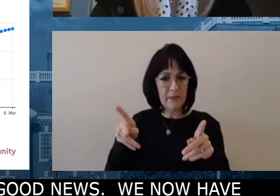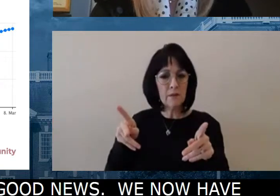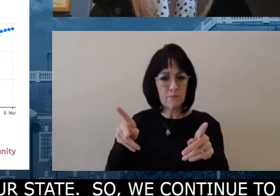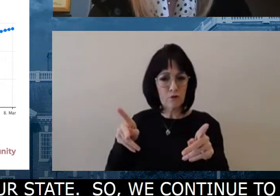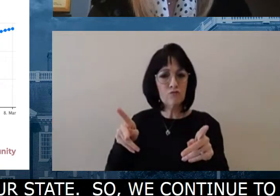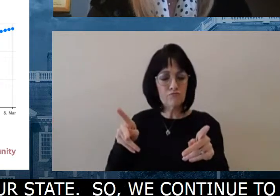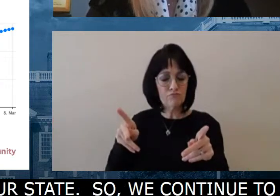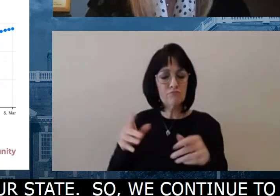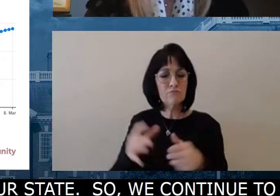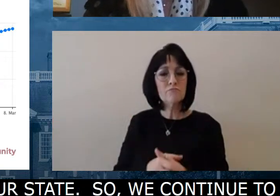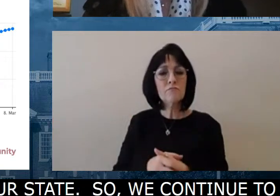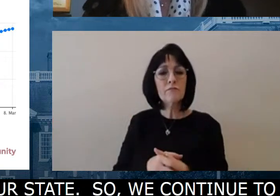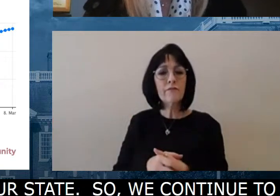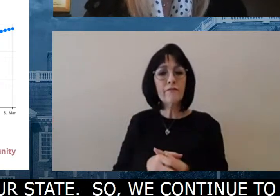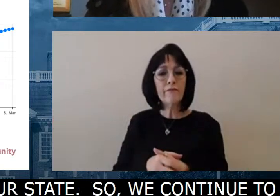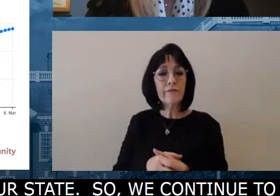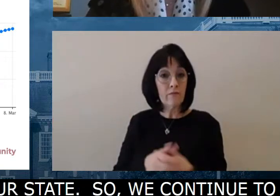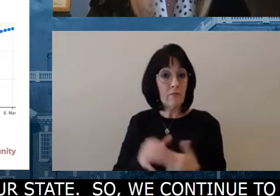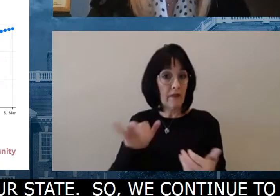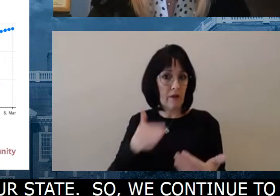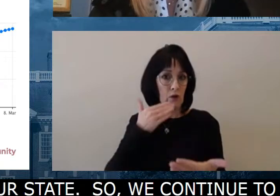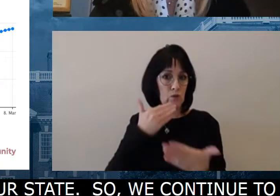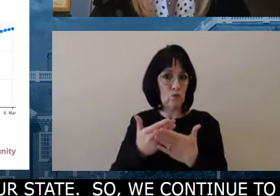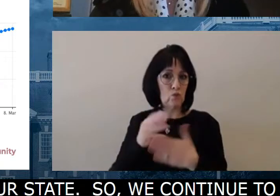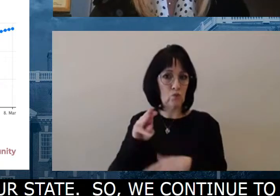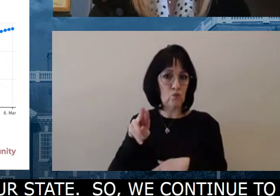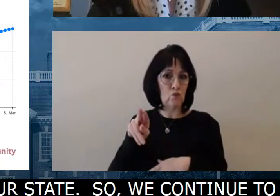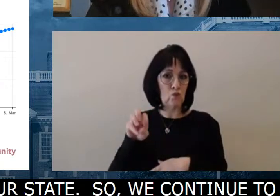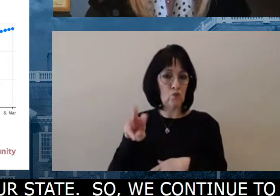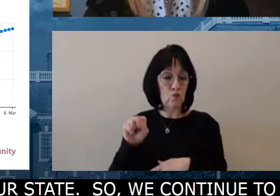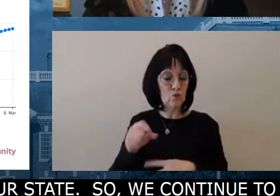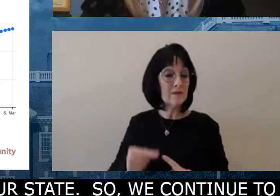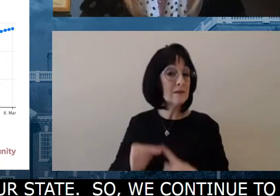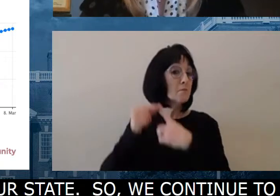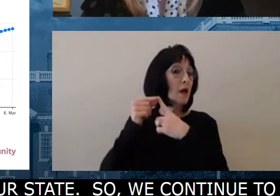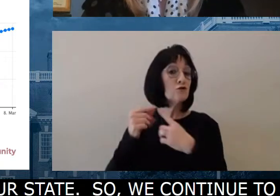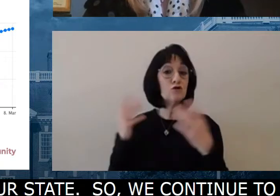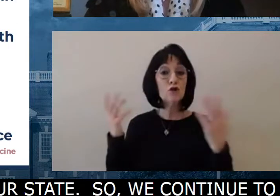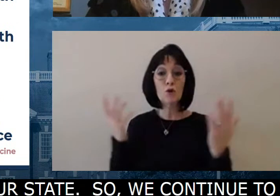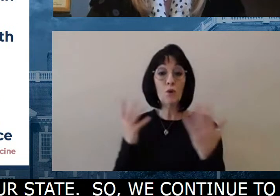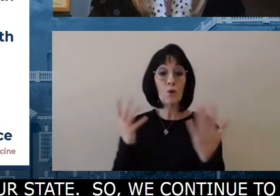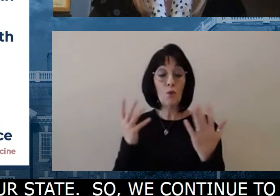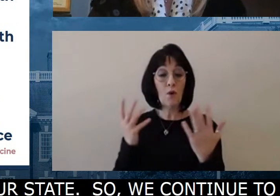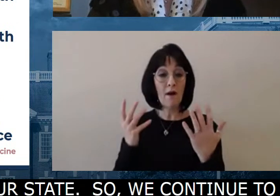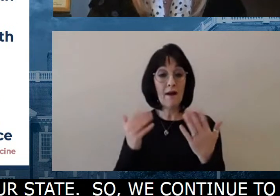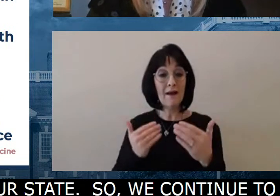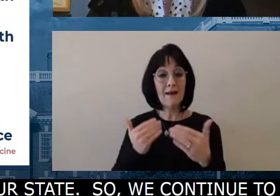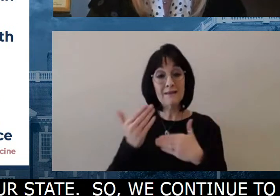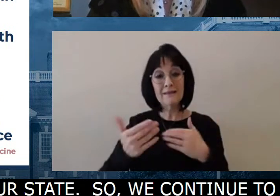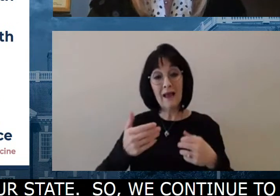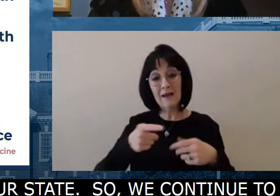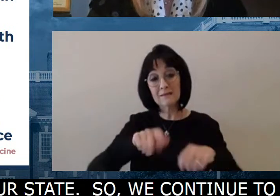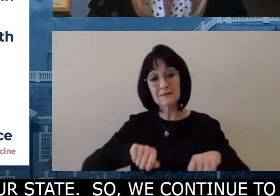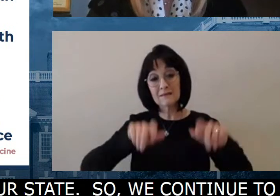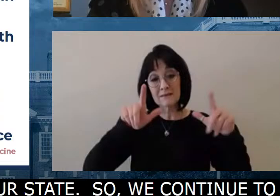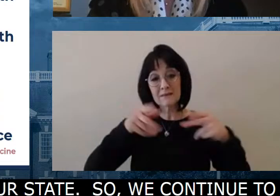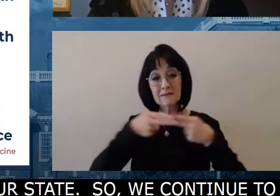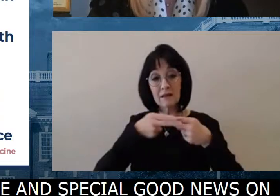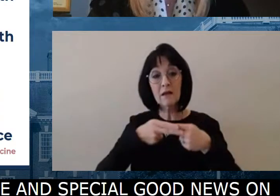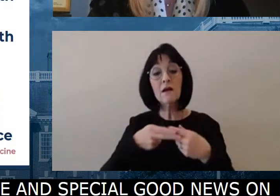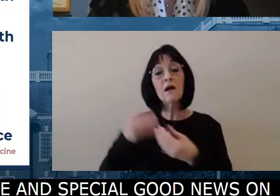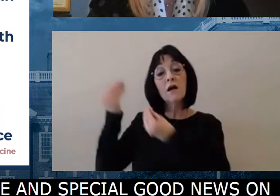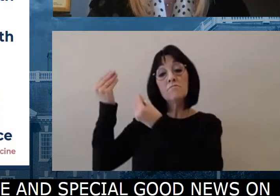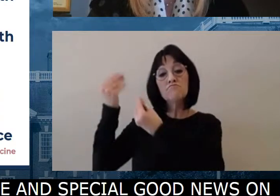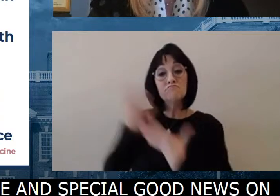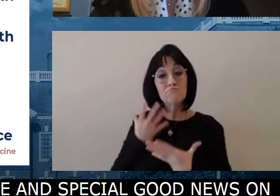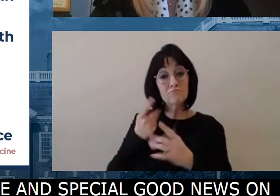ability to vaccinate. And special good news on the next slide is guidance that was just